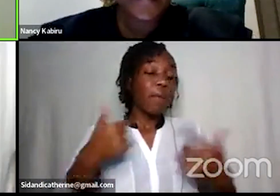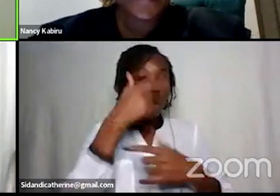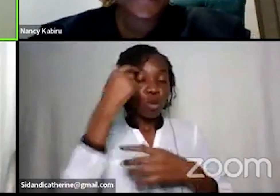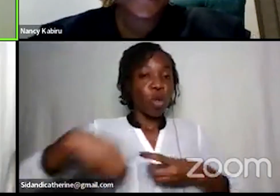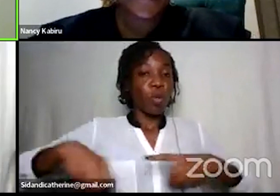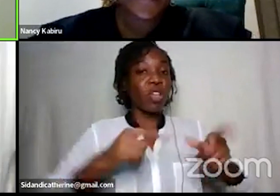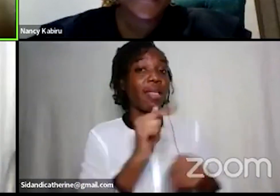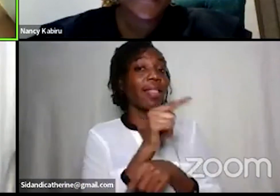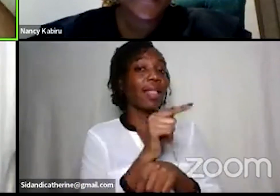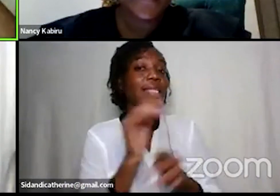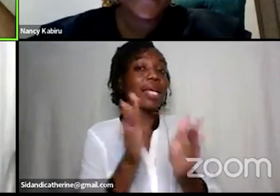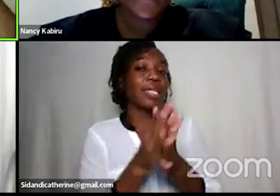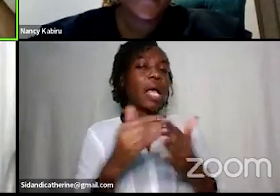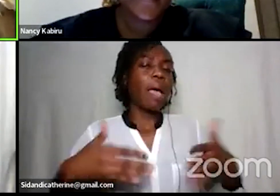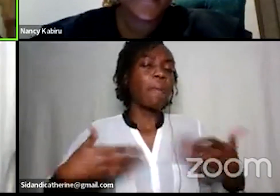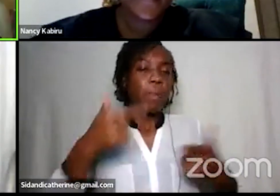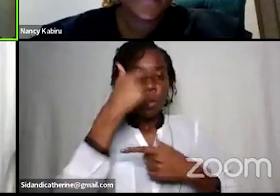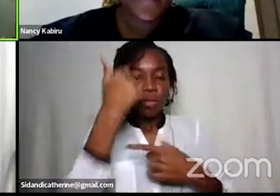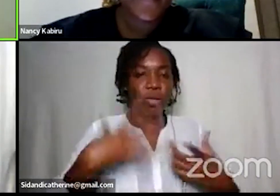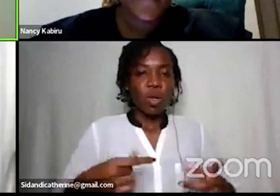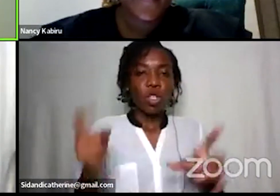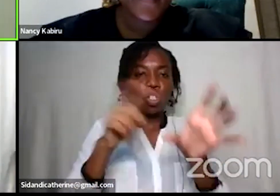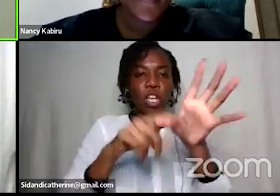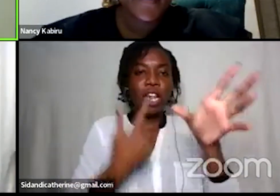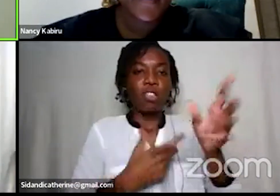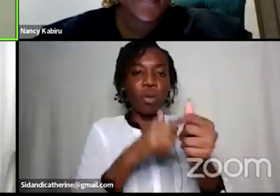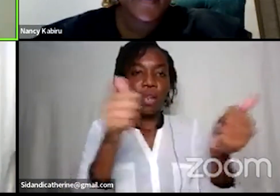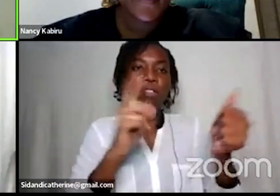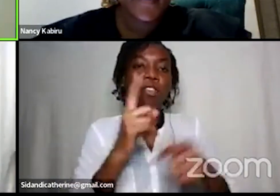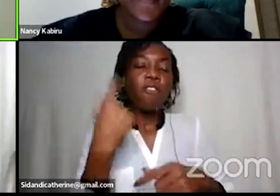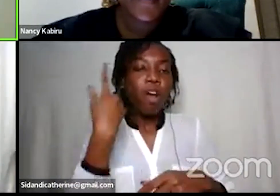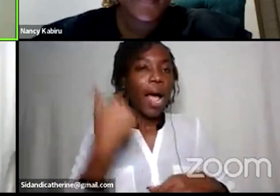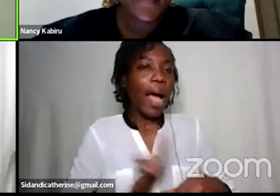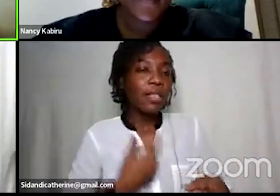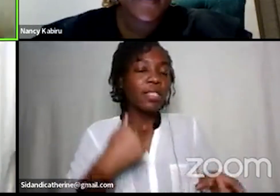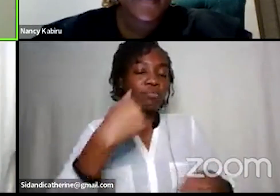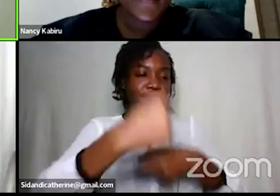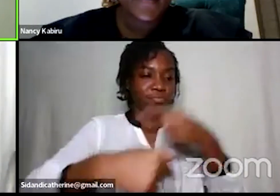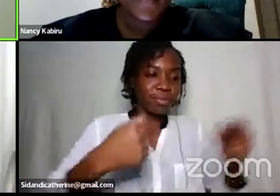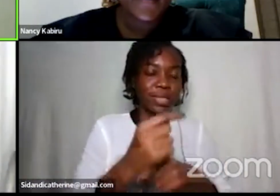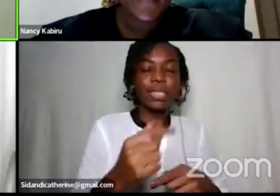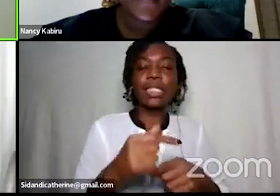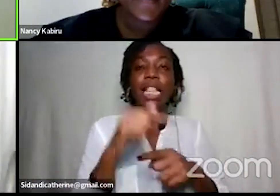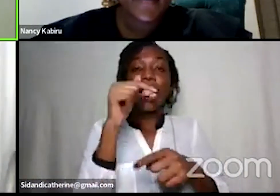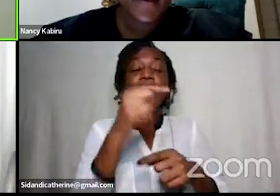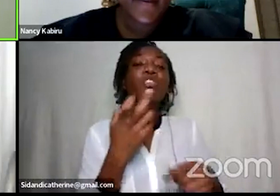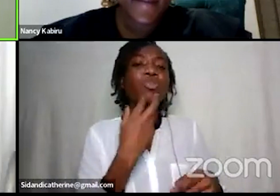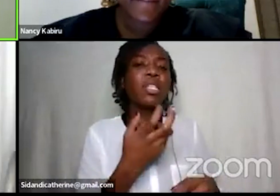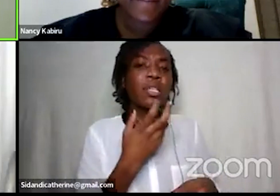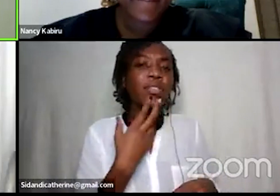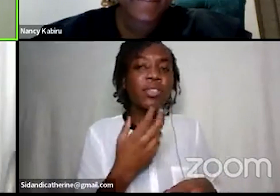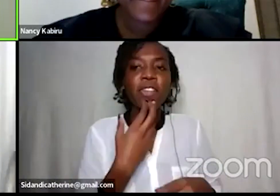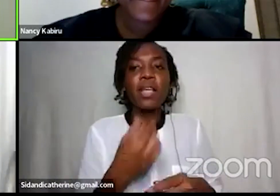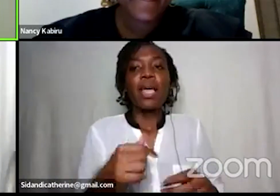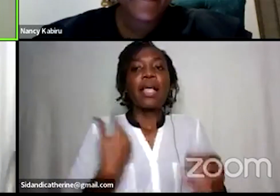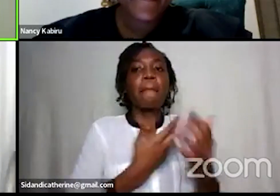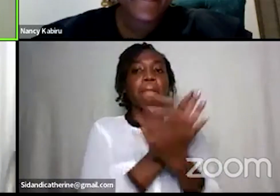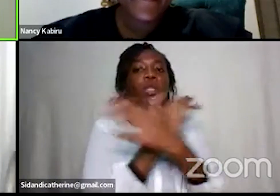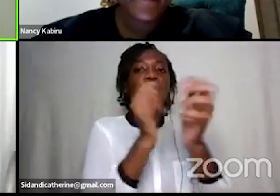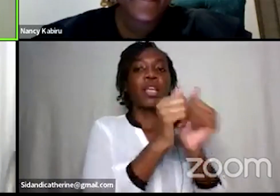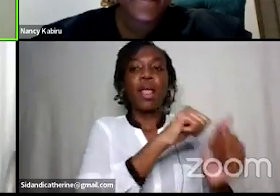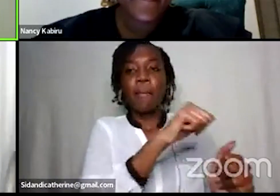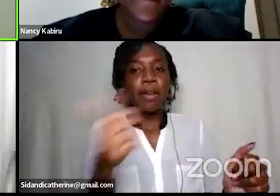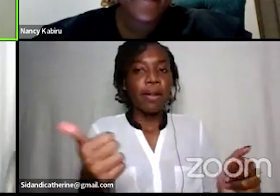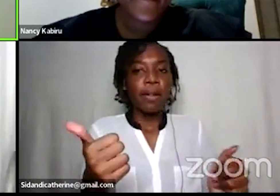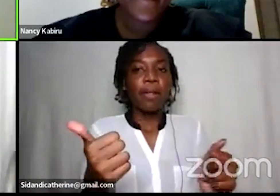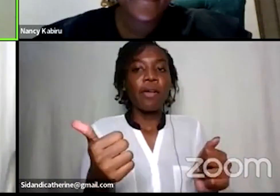we are grateful that you guys are able to join us now. For us to be able to run this every Tuesday, we have partnered with a number of organizations and allow us